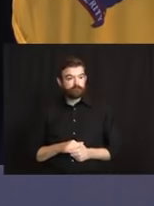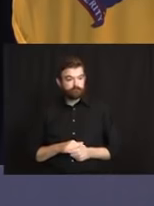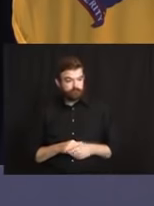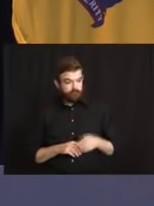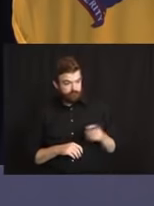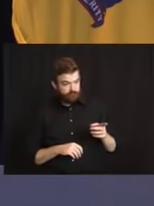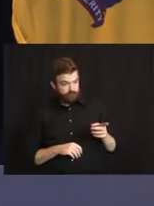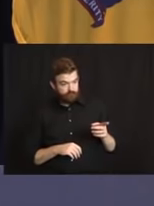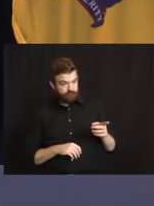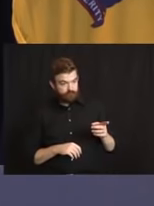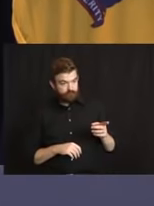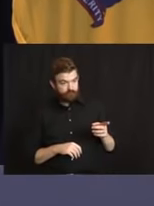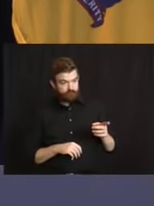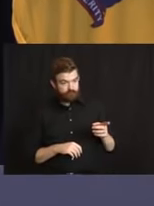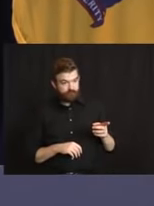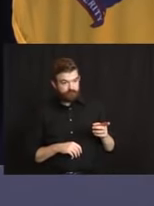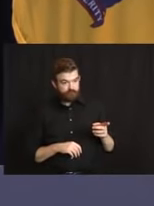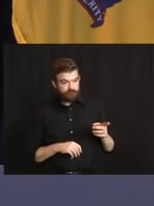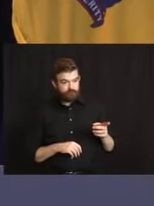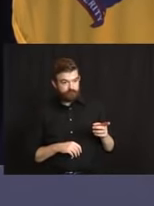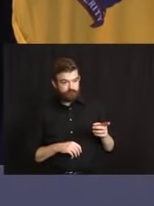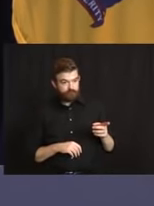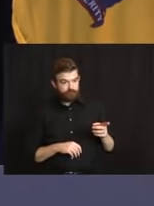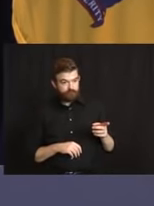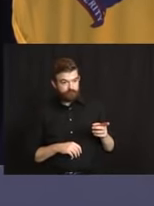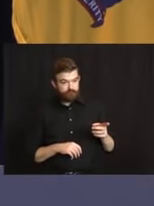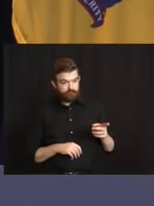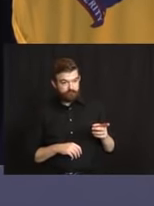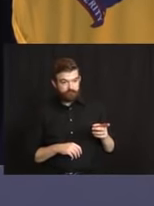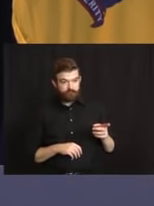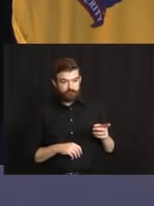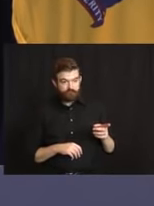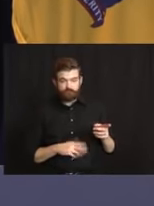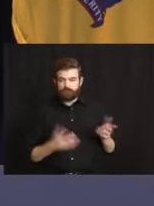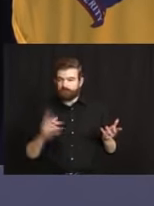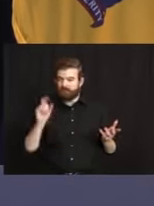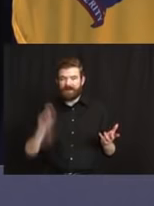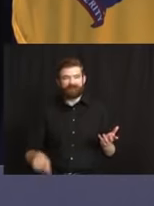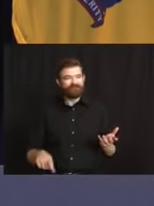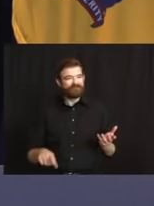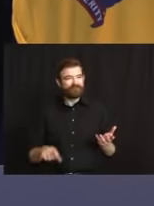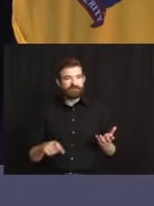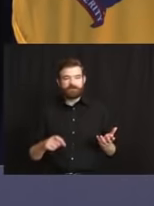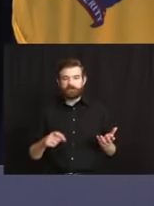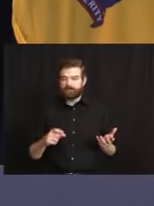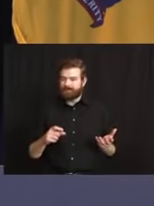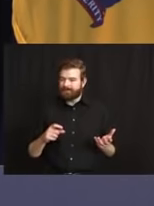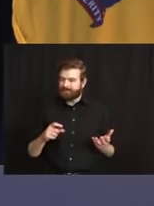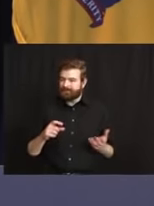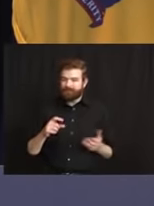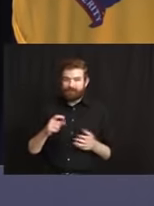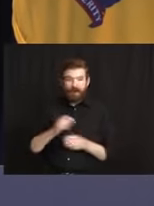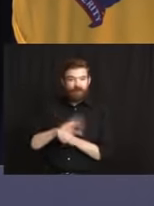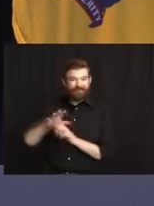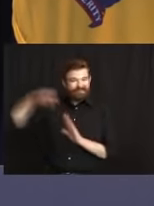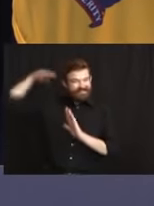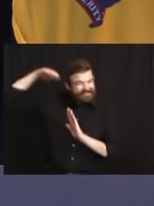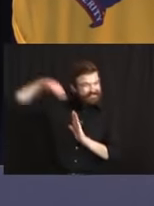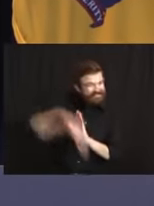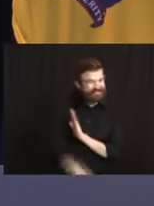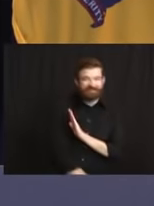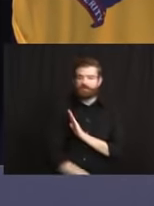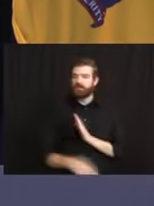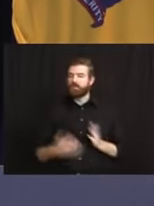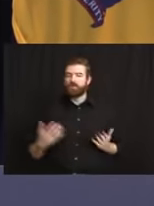long road back to try to get back to whole. We do not want to see that in New Jersey. When we had the numbers that you're